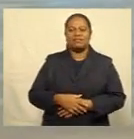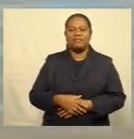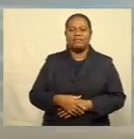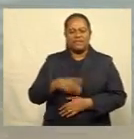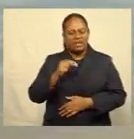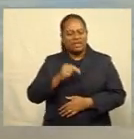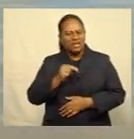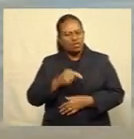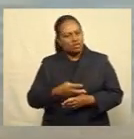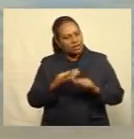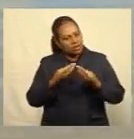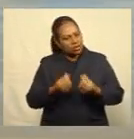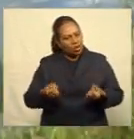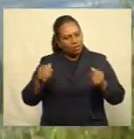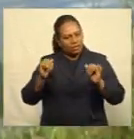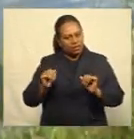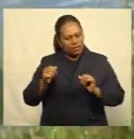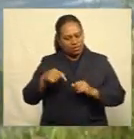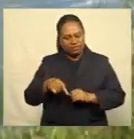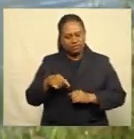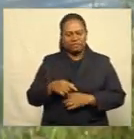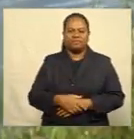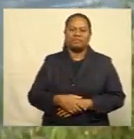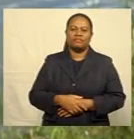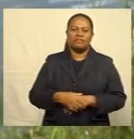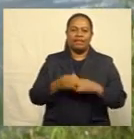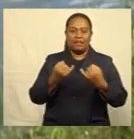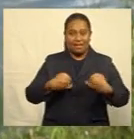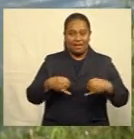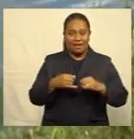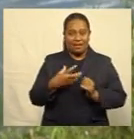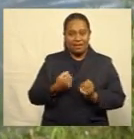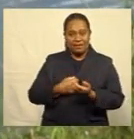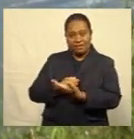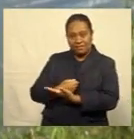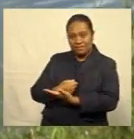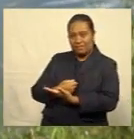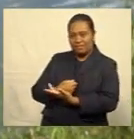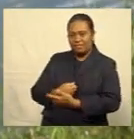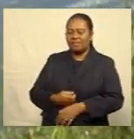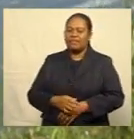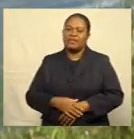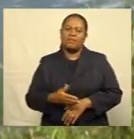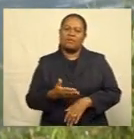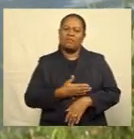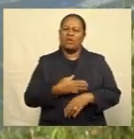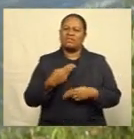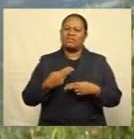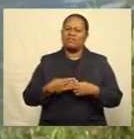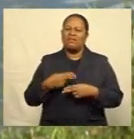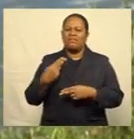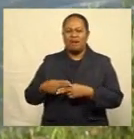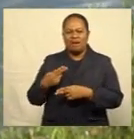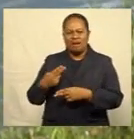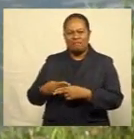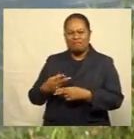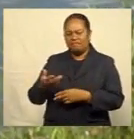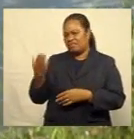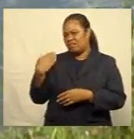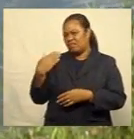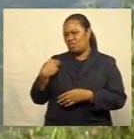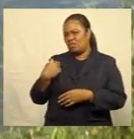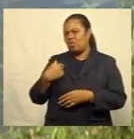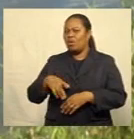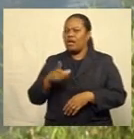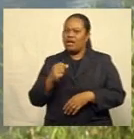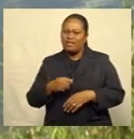be addressed as soon as possible. The island that was here used to be our plantation. We used to raise